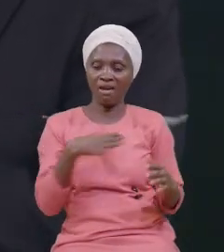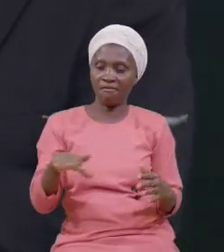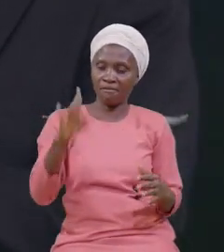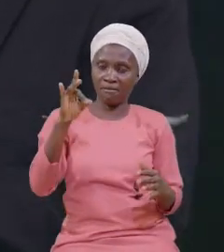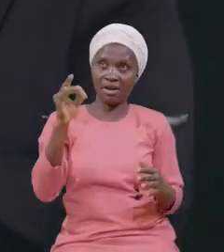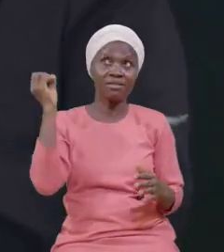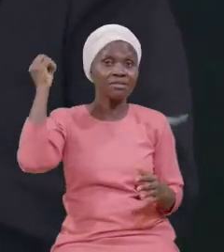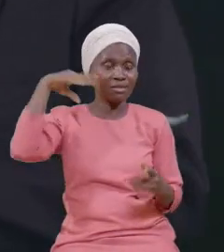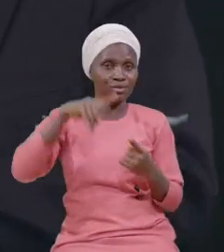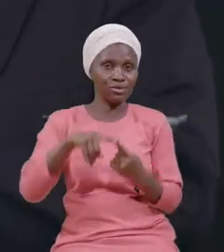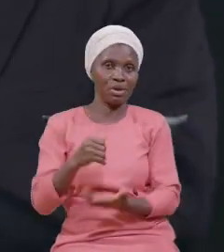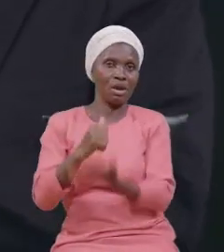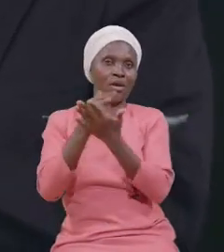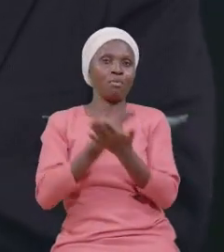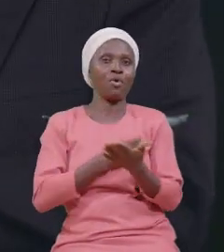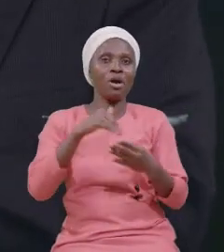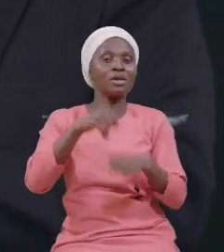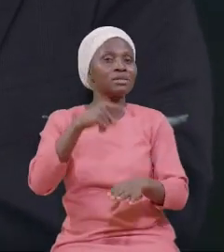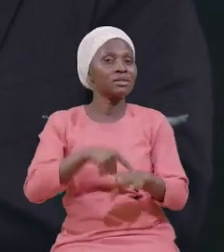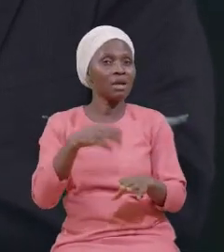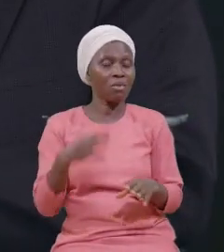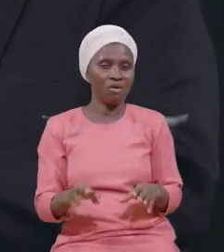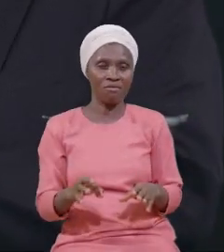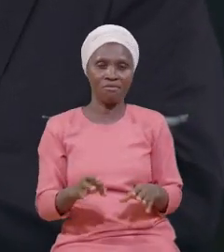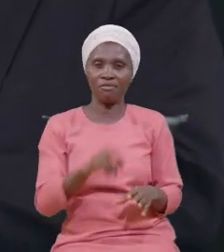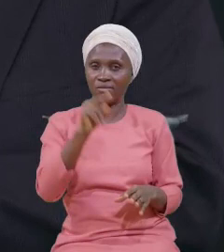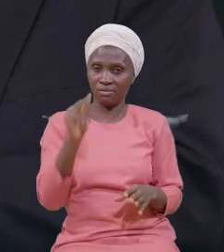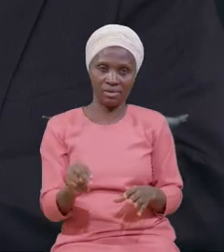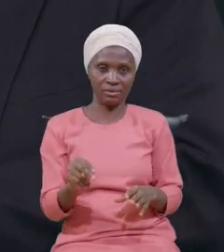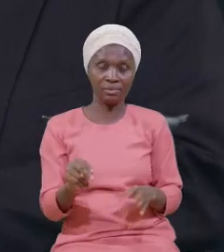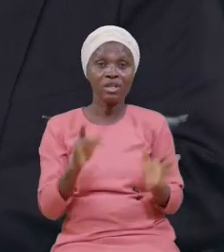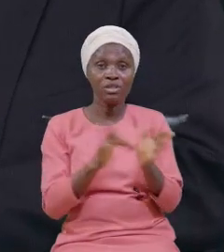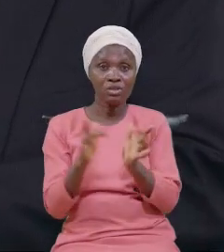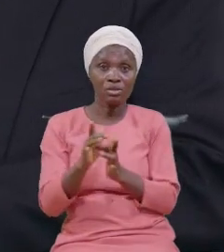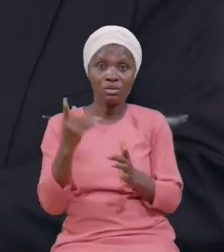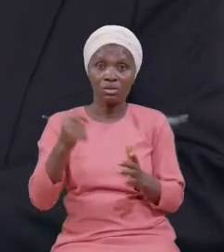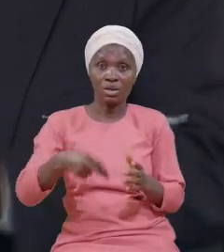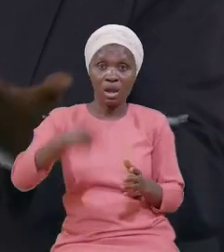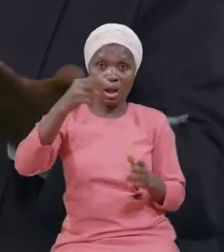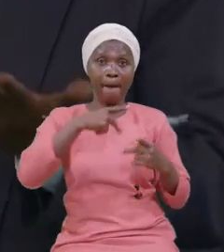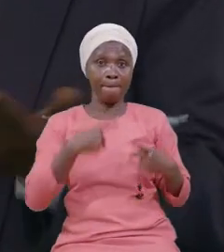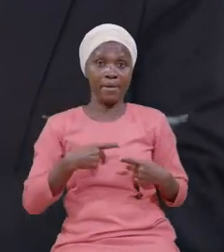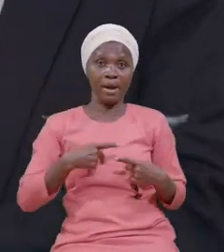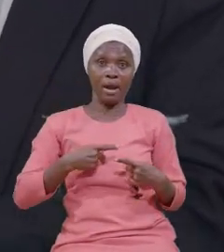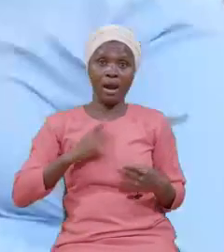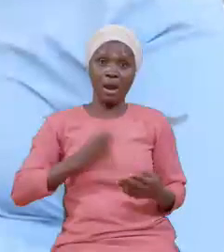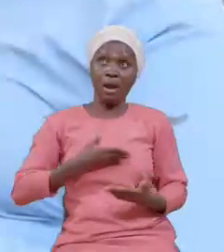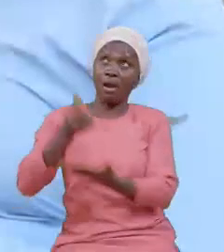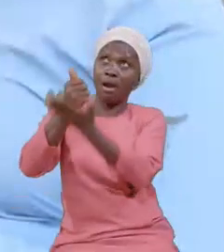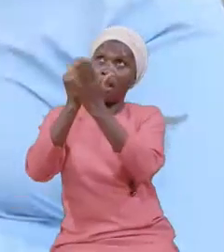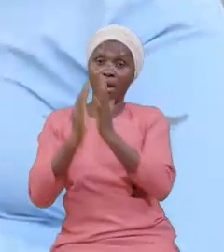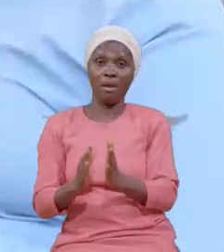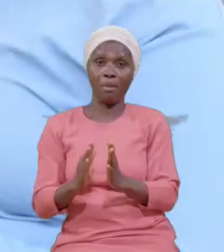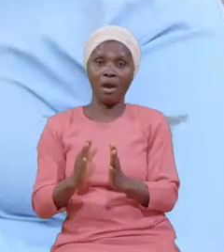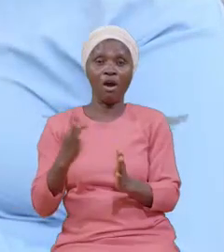time of need. Jesus, the high priest, the helper of all saints